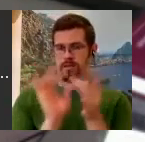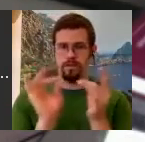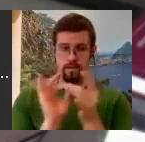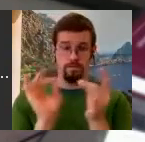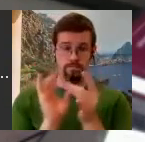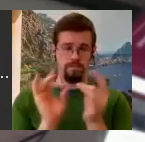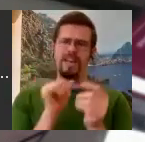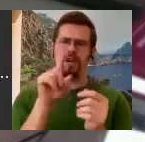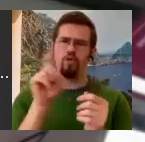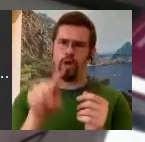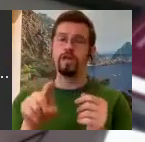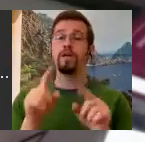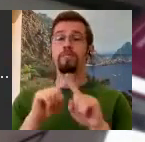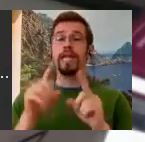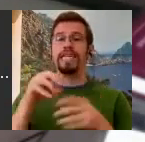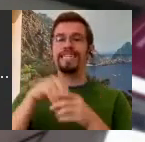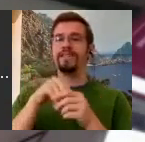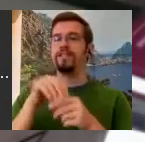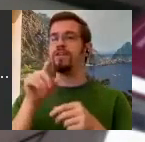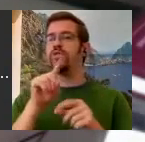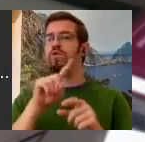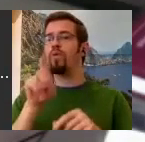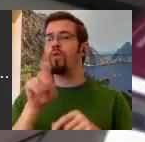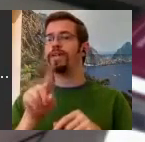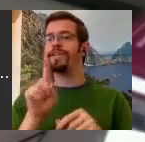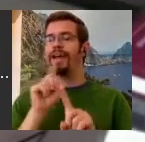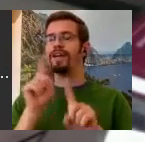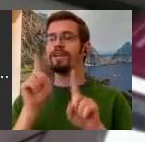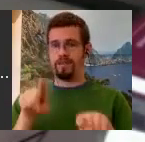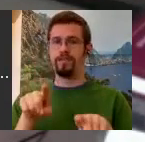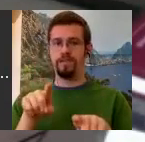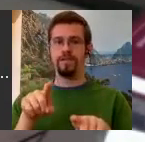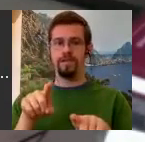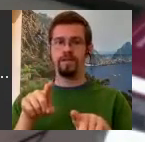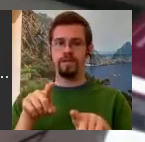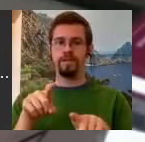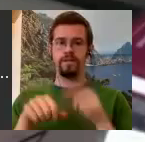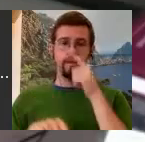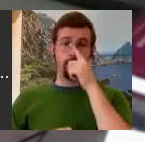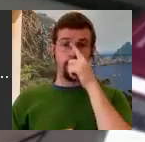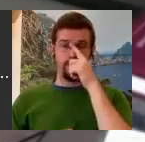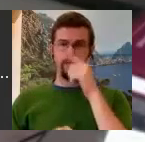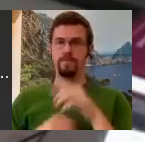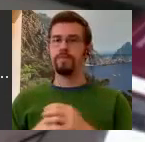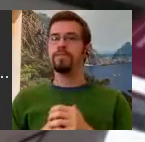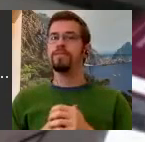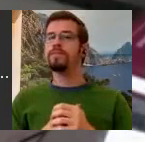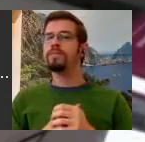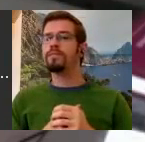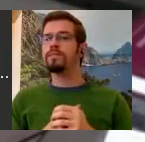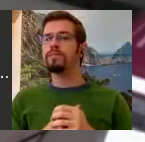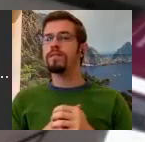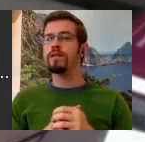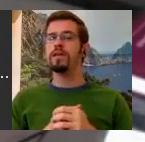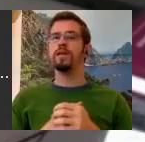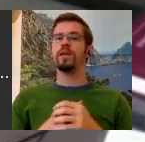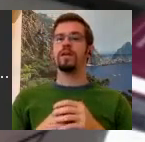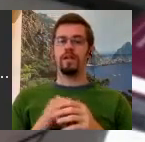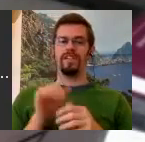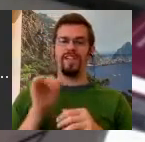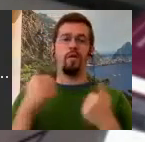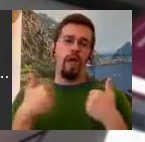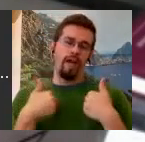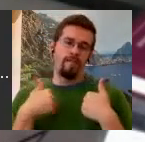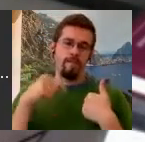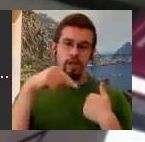on our question answer. You know, how they have this area where people can make comments